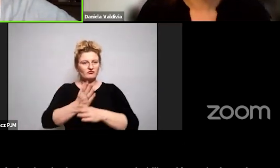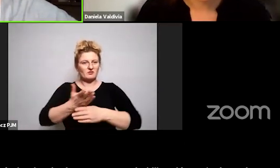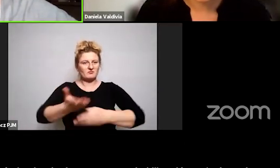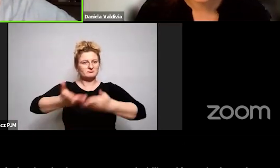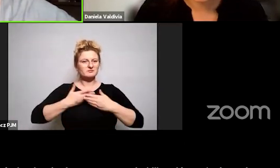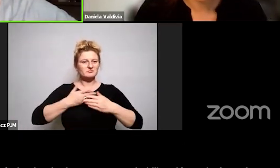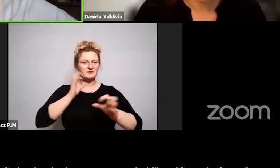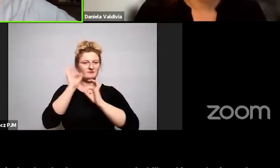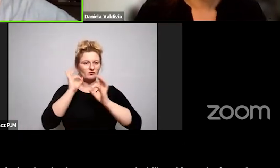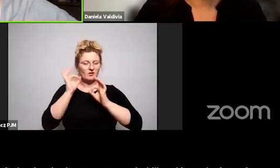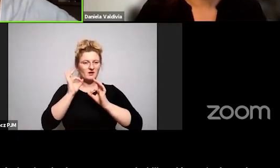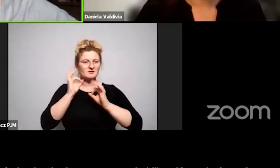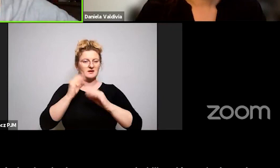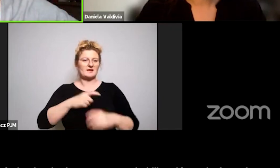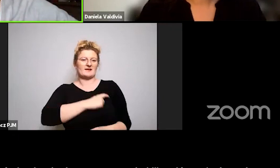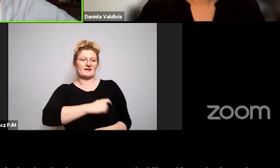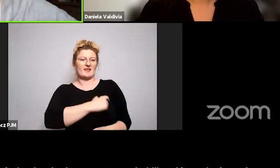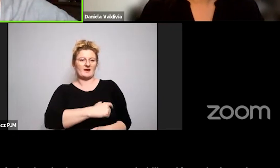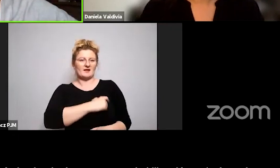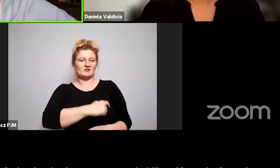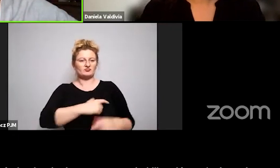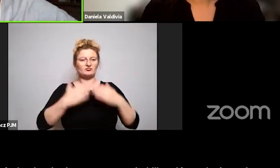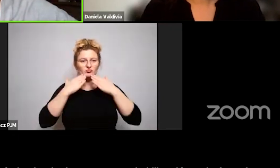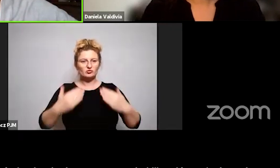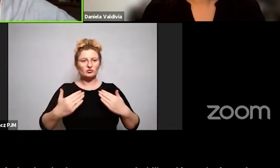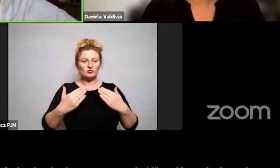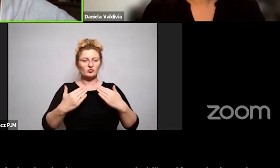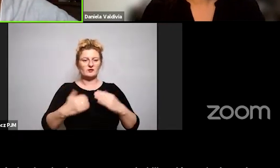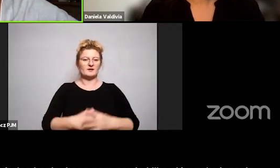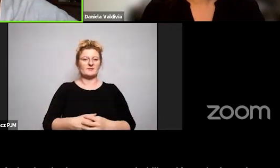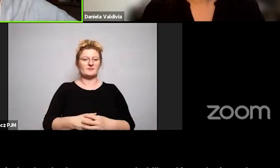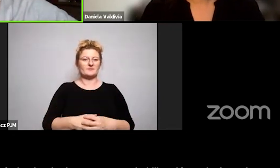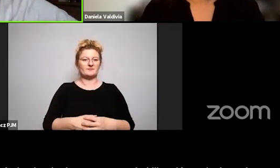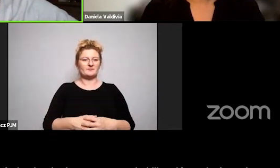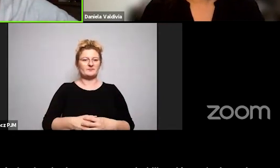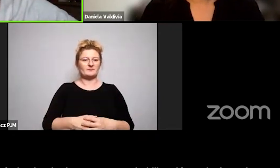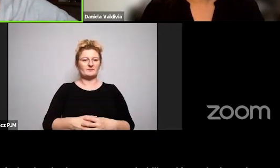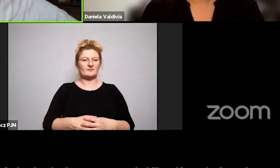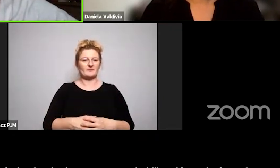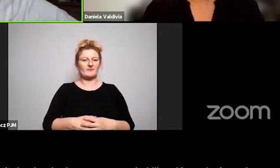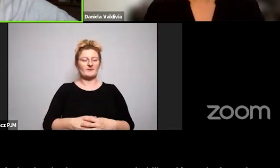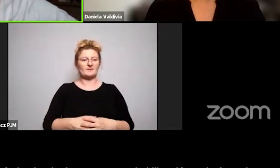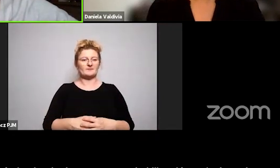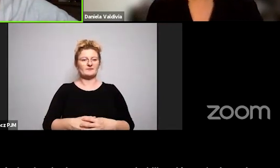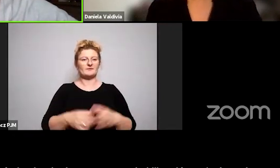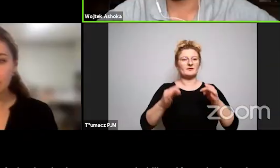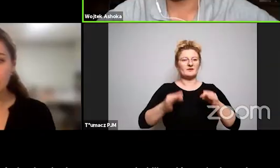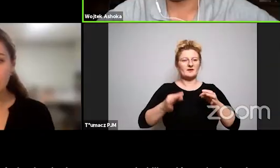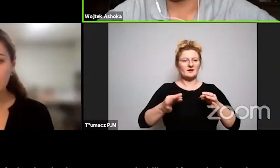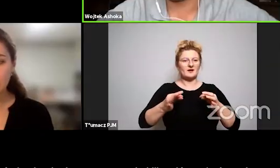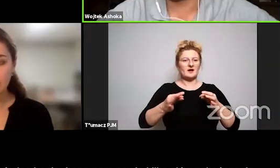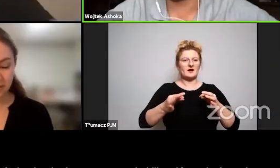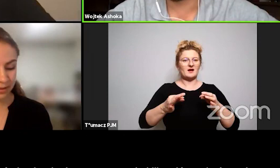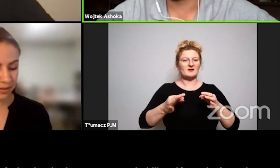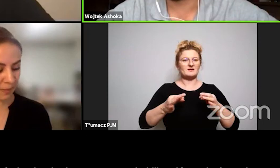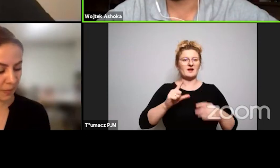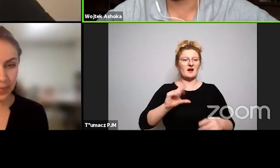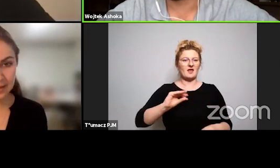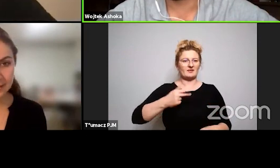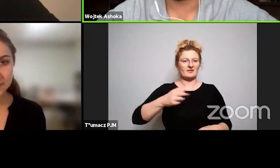like to to give the voice to Lena to say some final